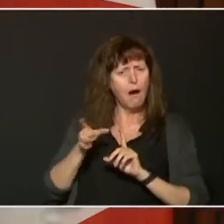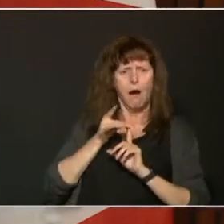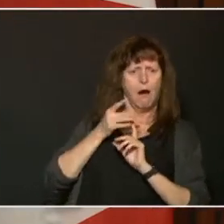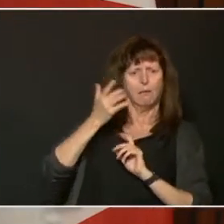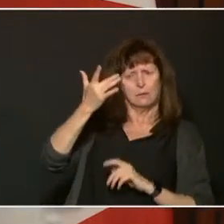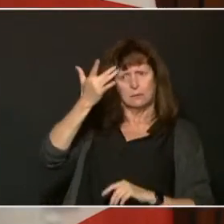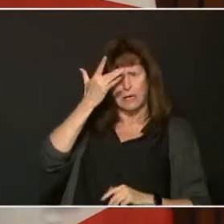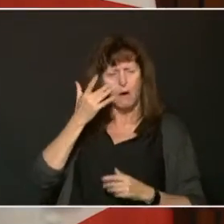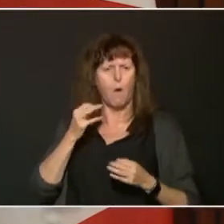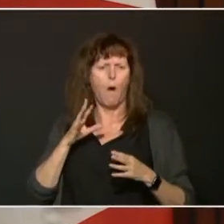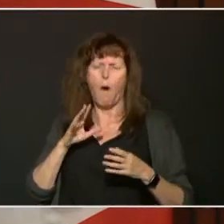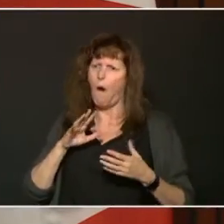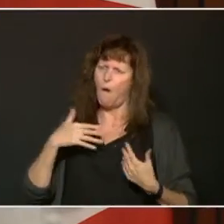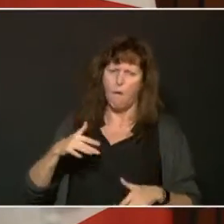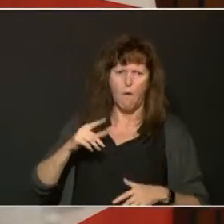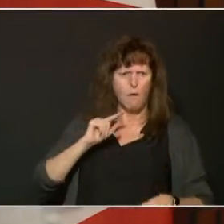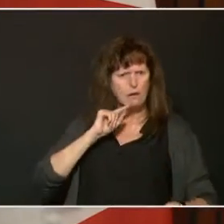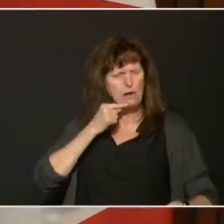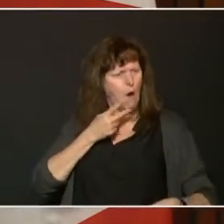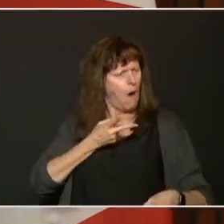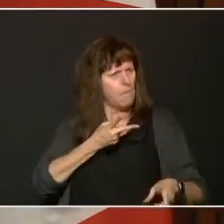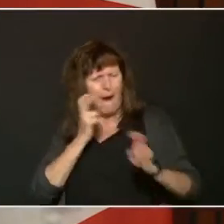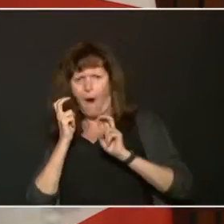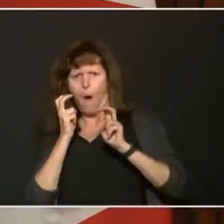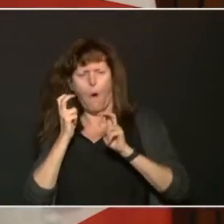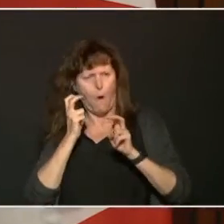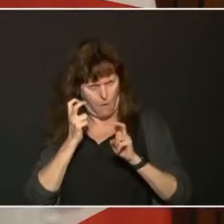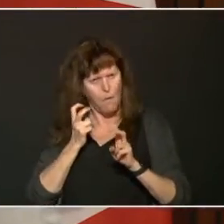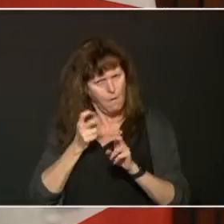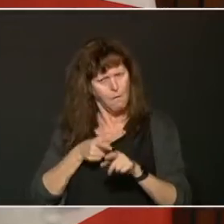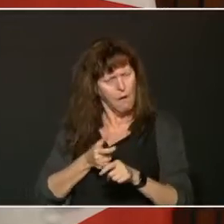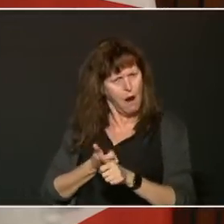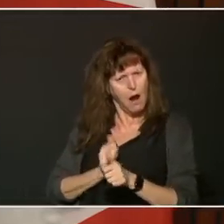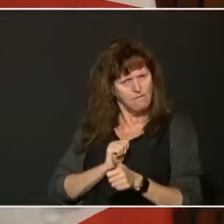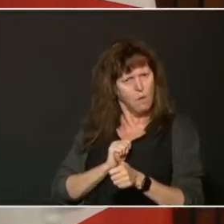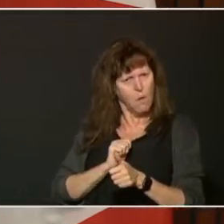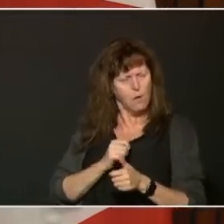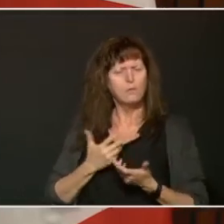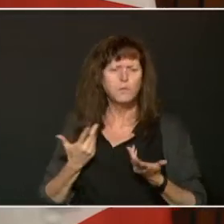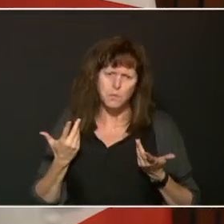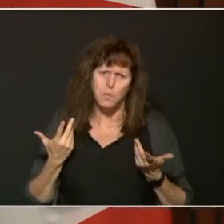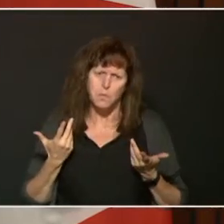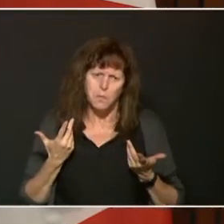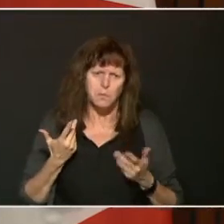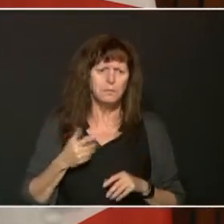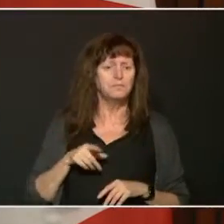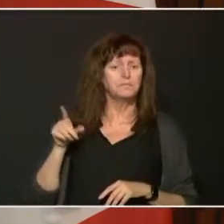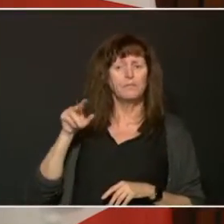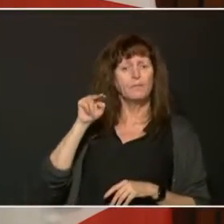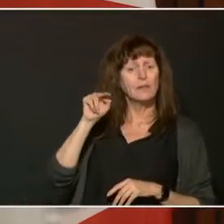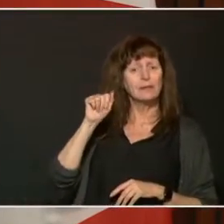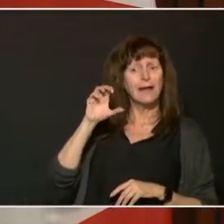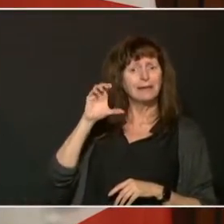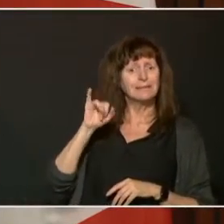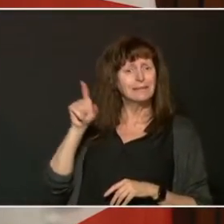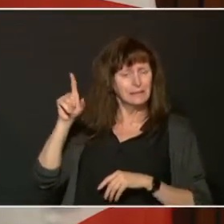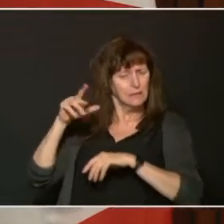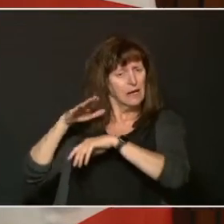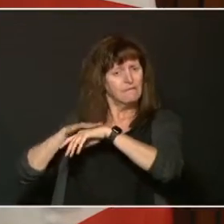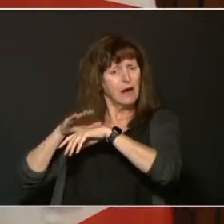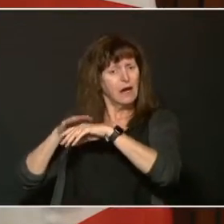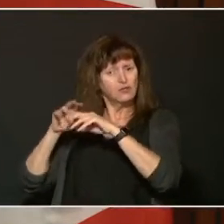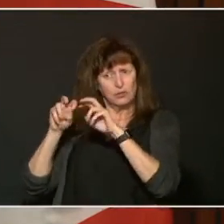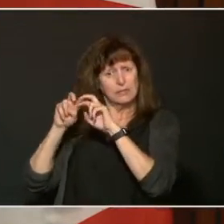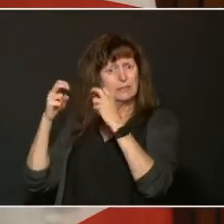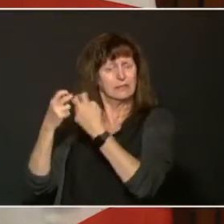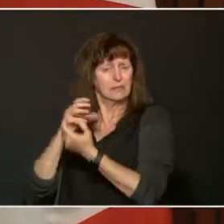hospitalization and death. So we, of course, look to the advice of the National Advisory Committee on Immunization, which is always